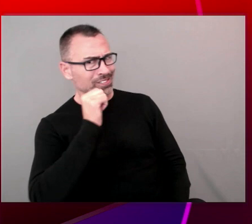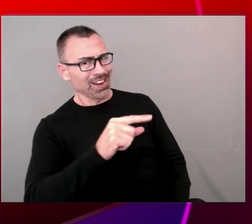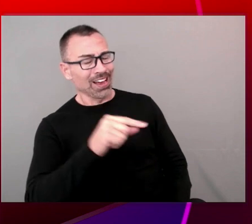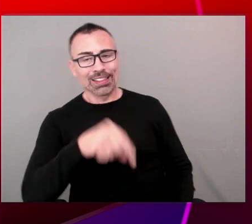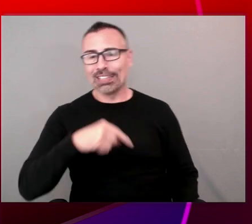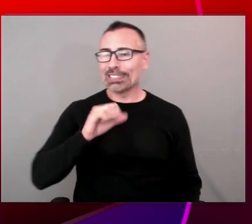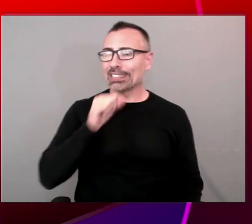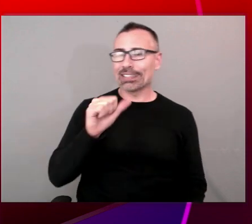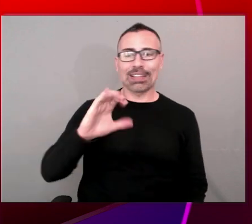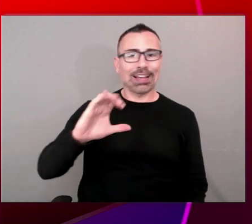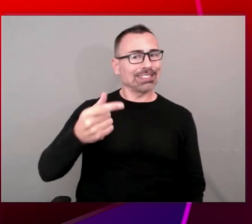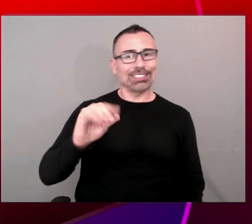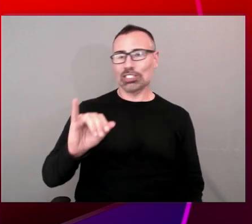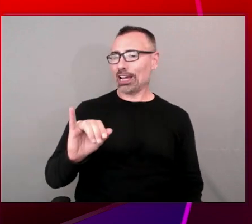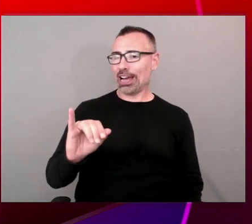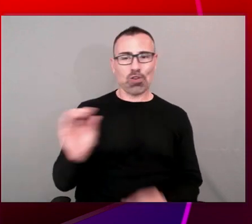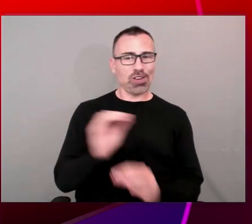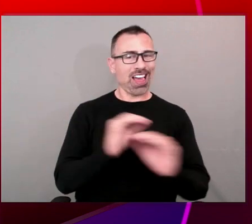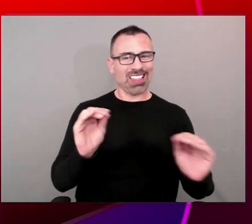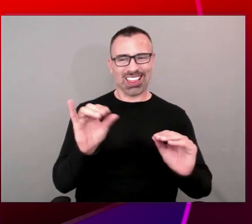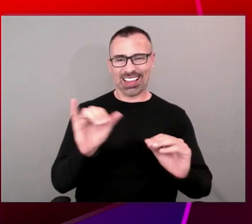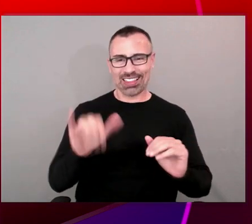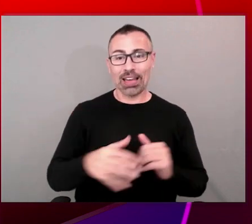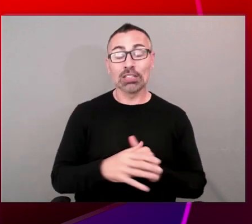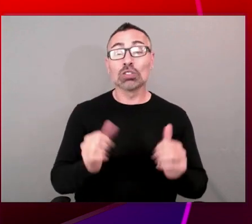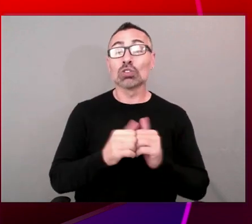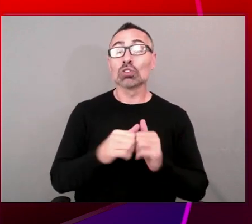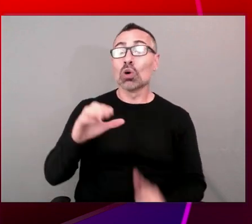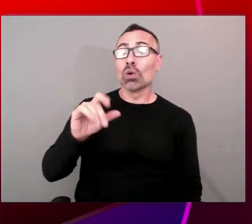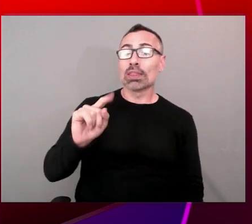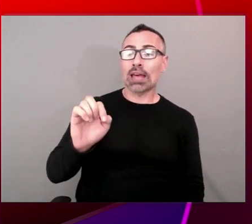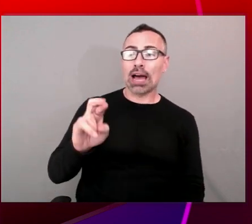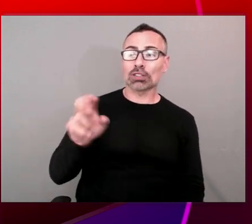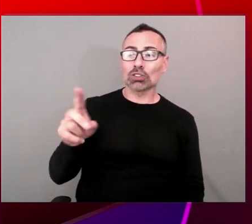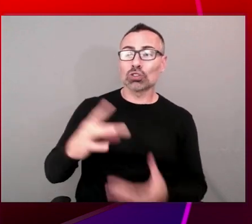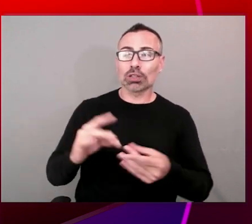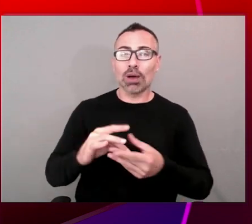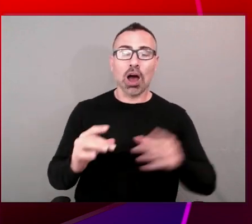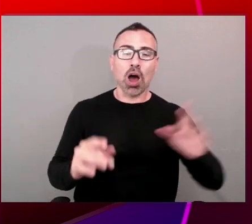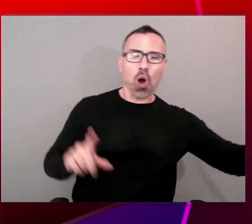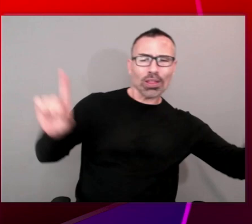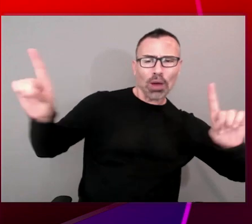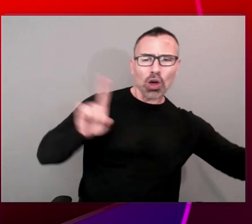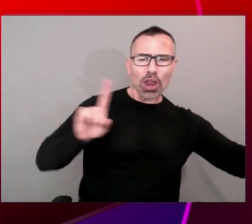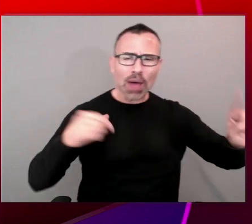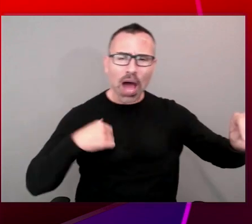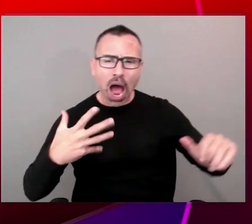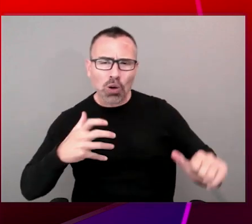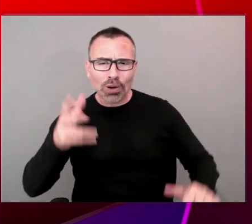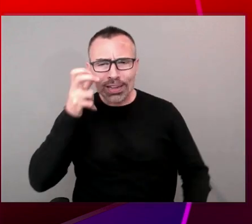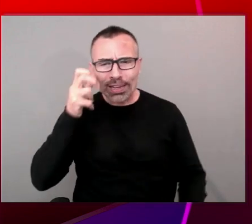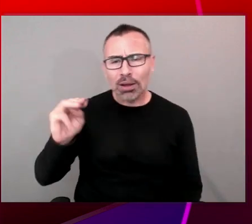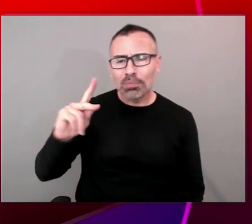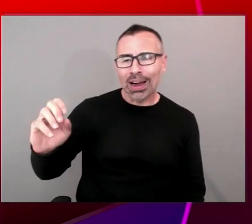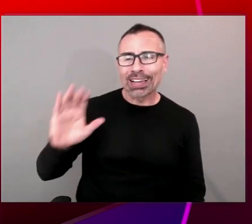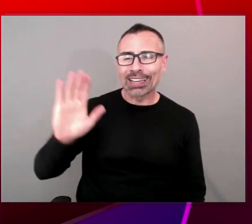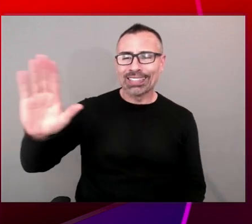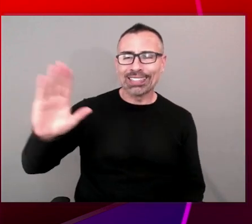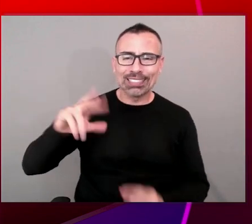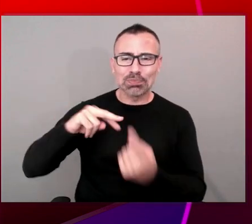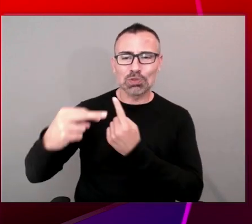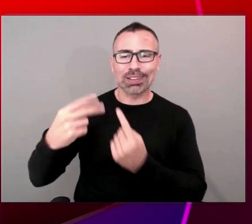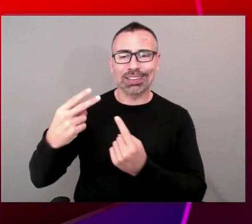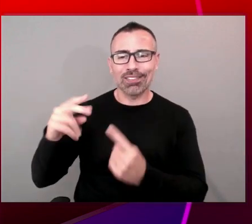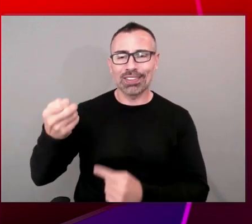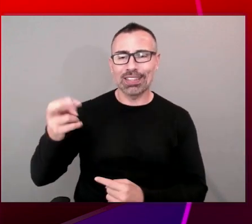like No. that. No. All right, so with Docker, you talked about a whole lot of wait, different... hold on. No. I wanted to hear Mike's take on the Hero program. Oh, absolutely. I want